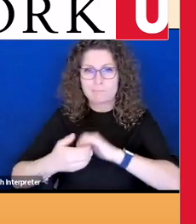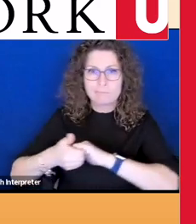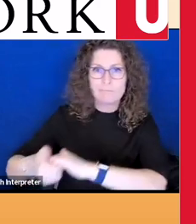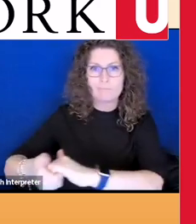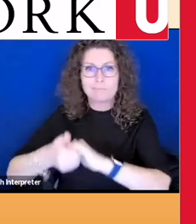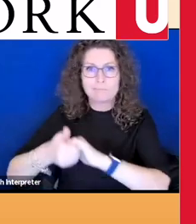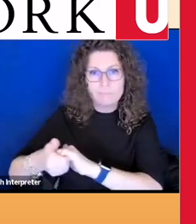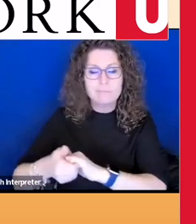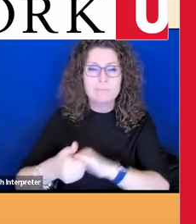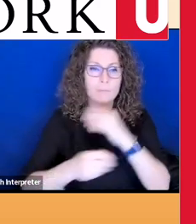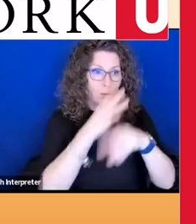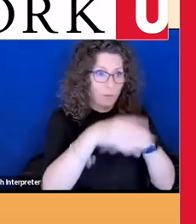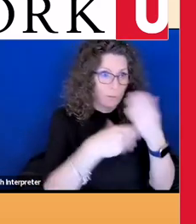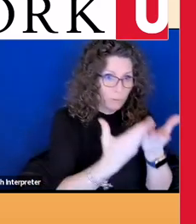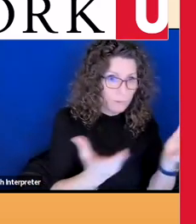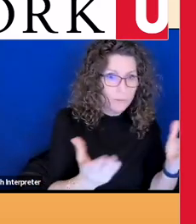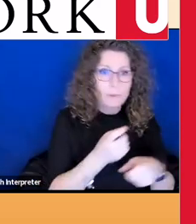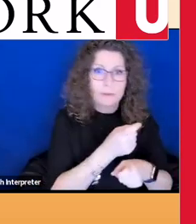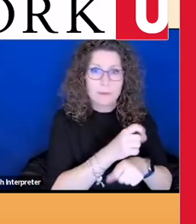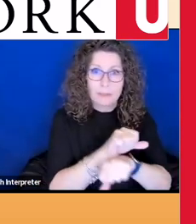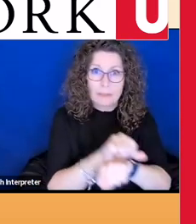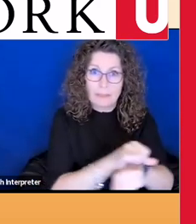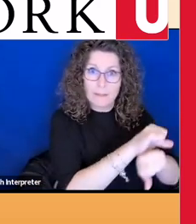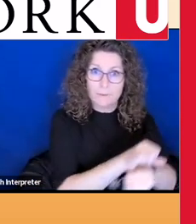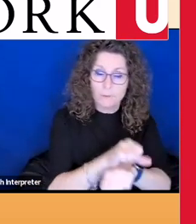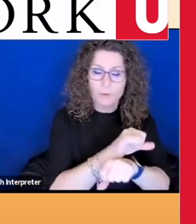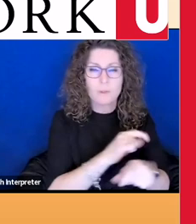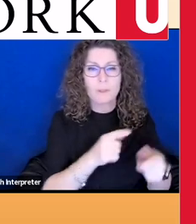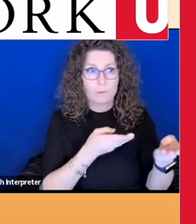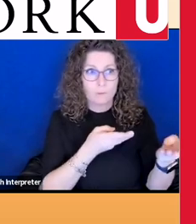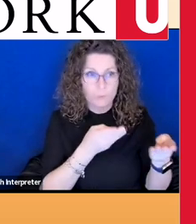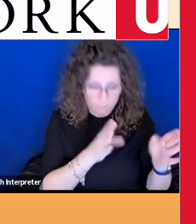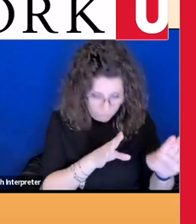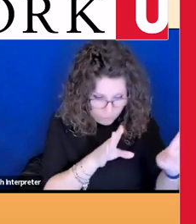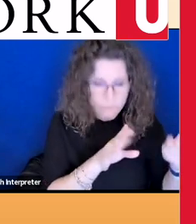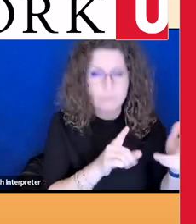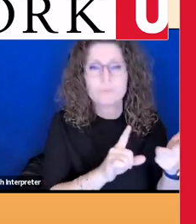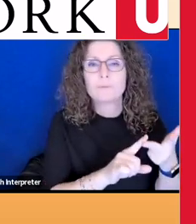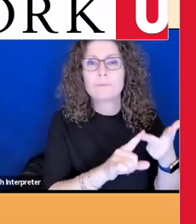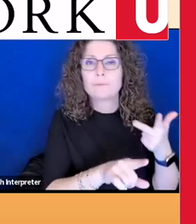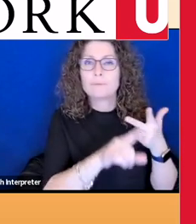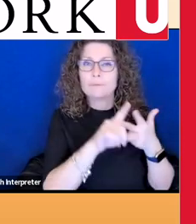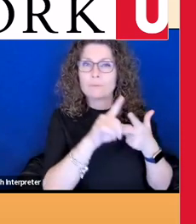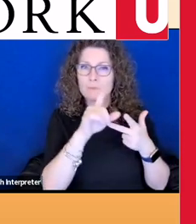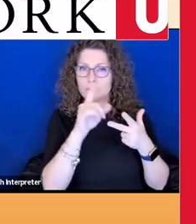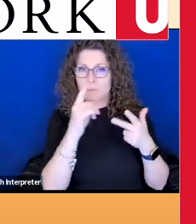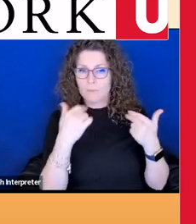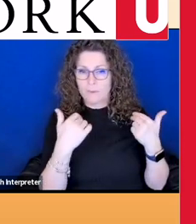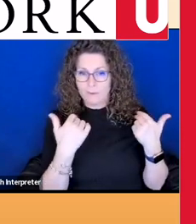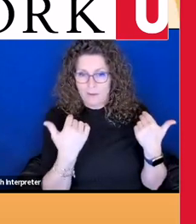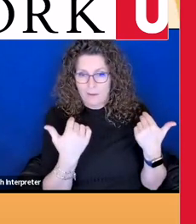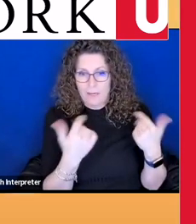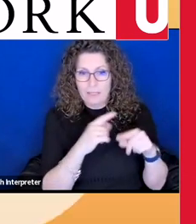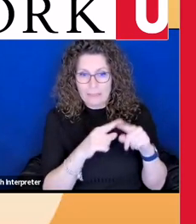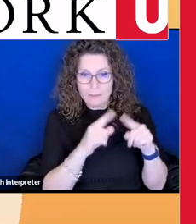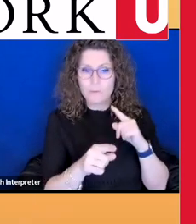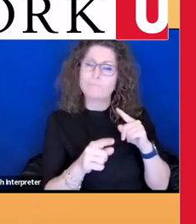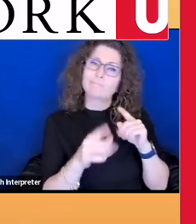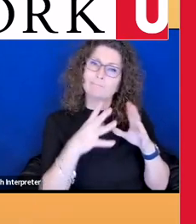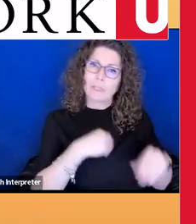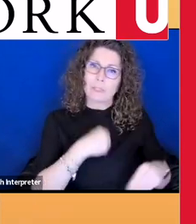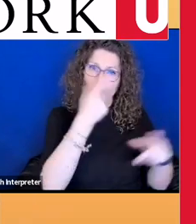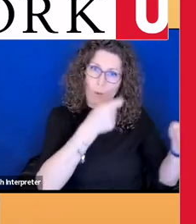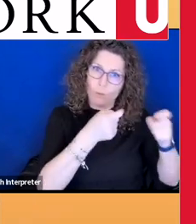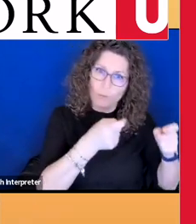link slavery, servitude, and colonialism to emerging conceptions of the human, and of course, to the very idea